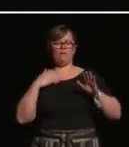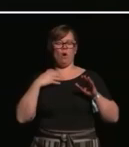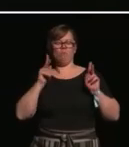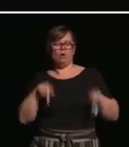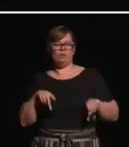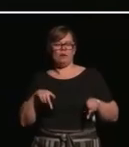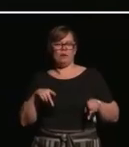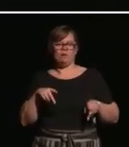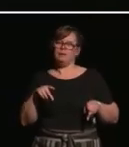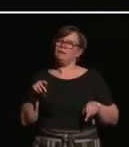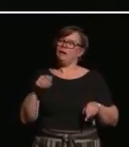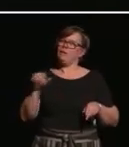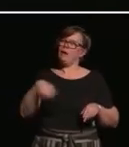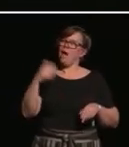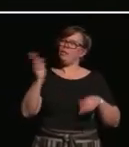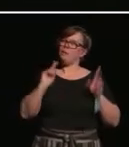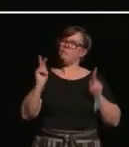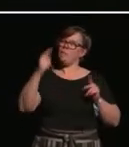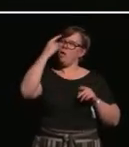How much does the rest matter?"